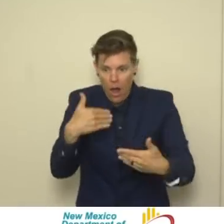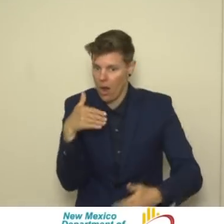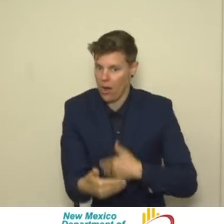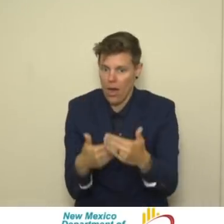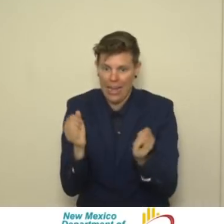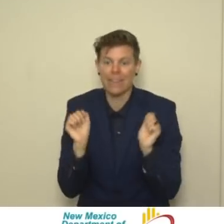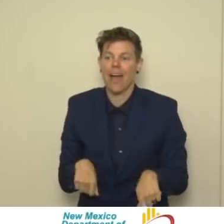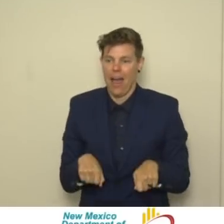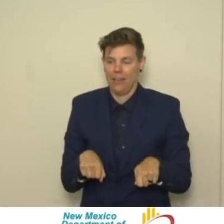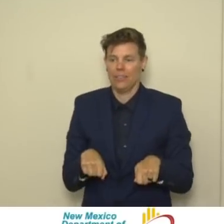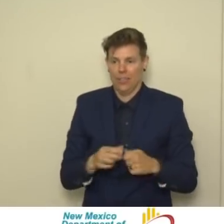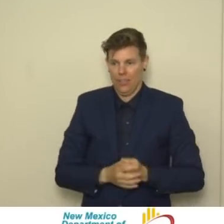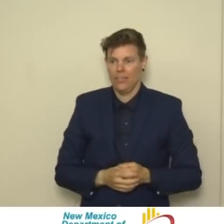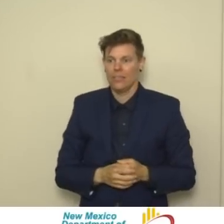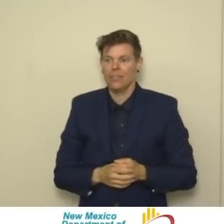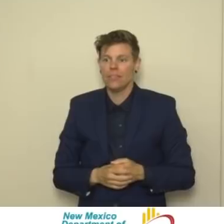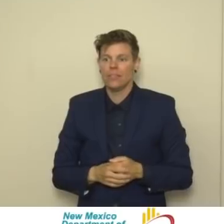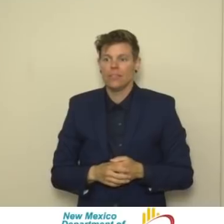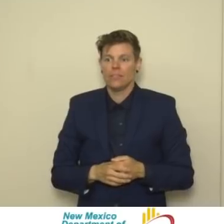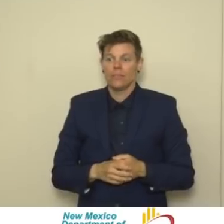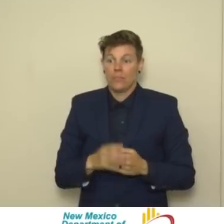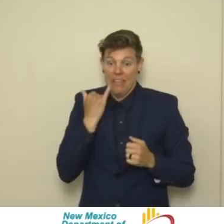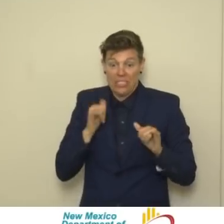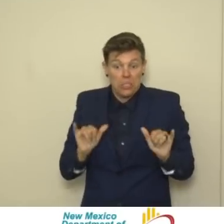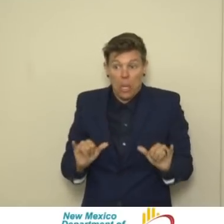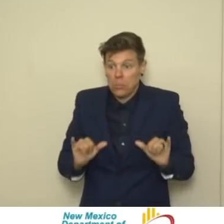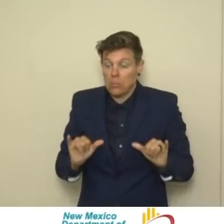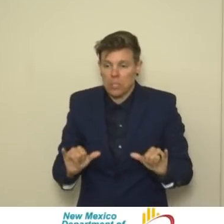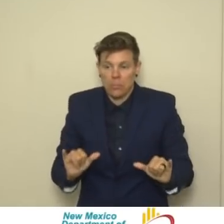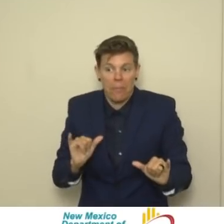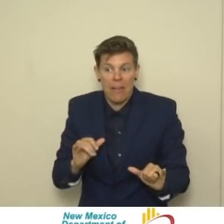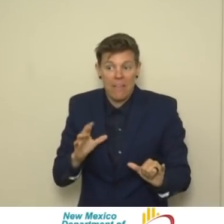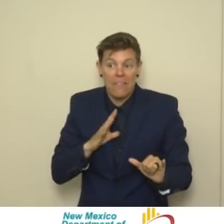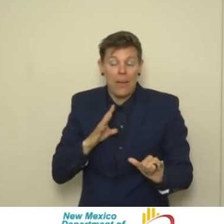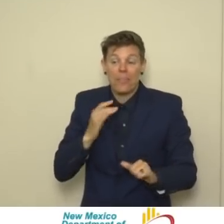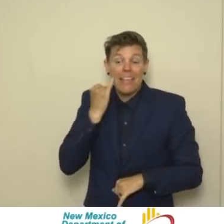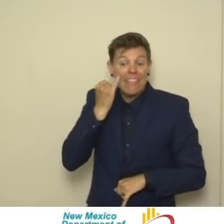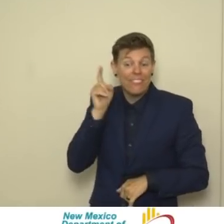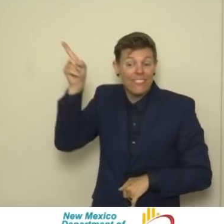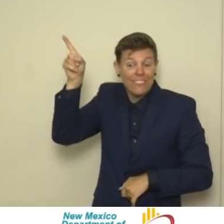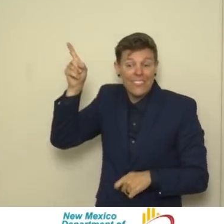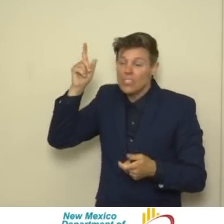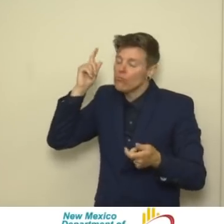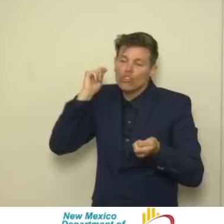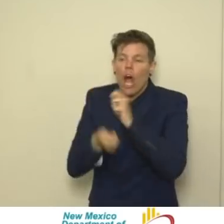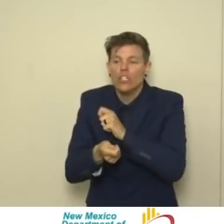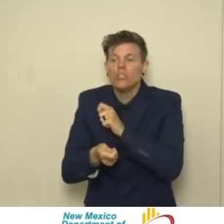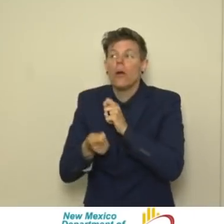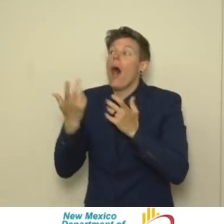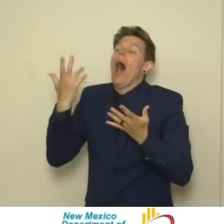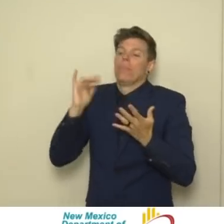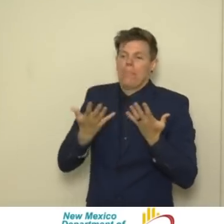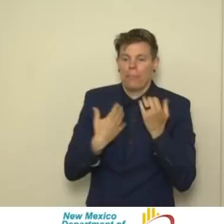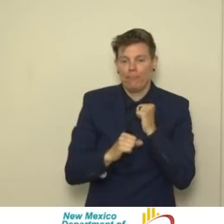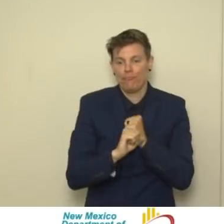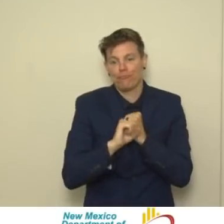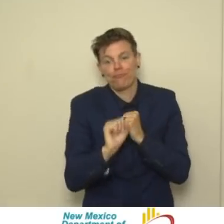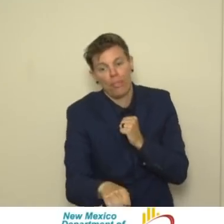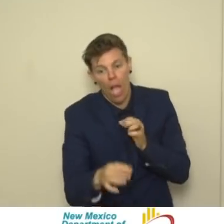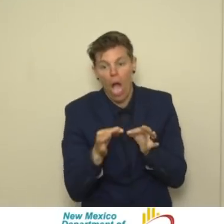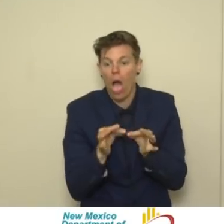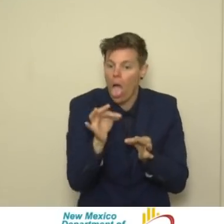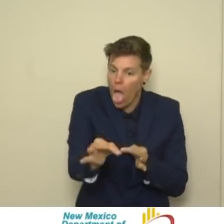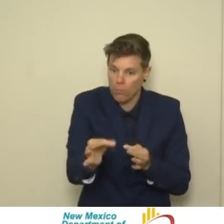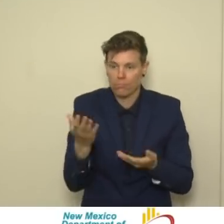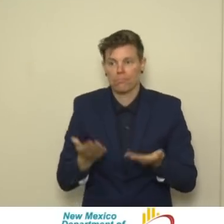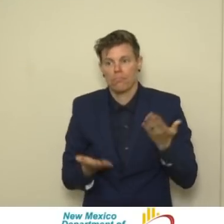So I just want everyone to know the specifics of what we're going through with these programs. Next slide, please. So what